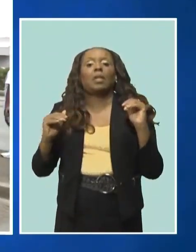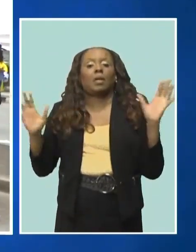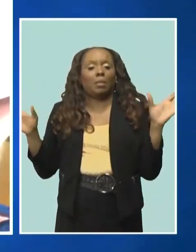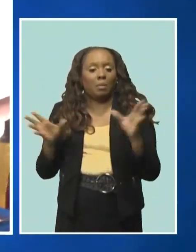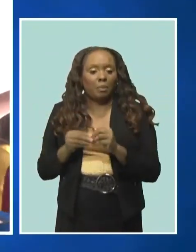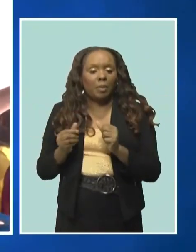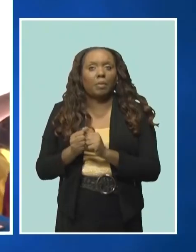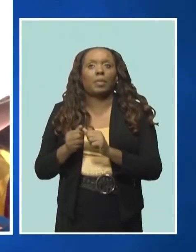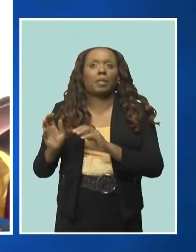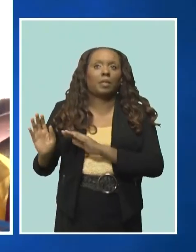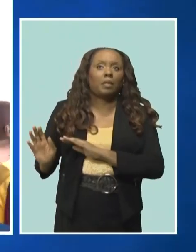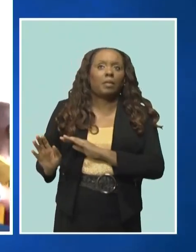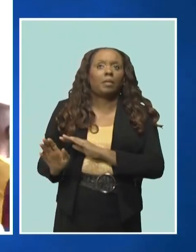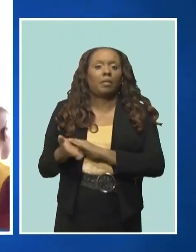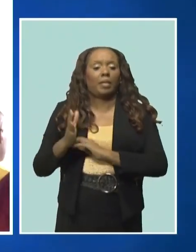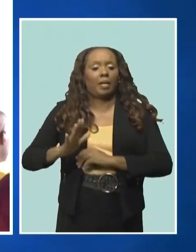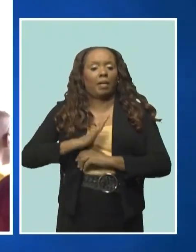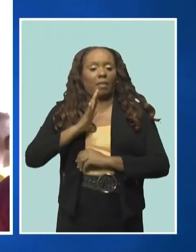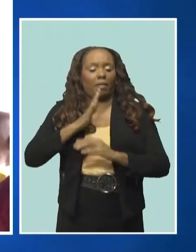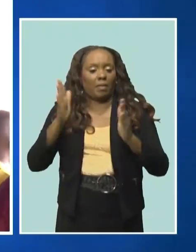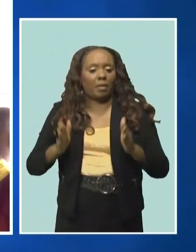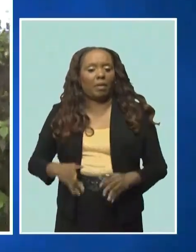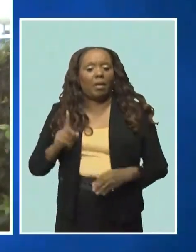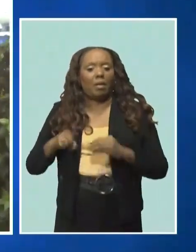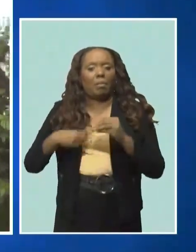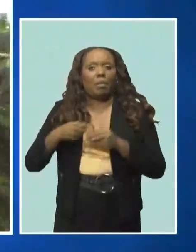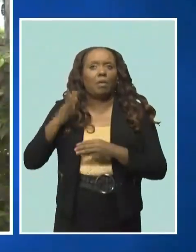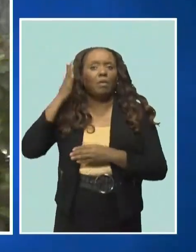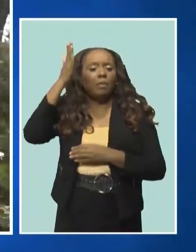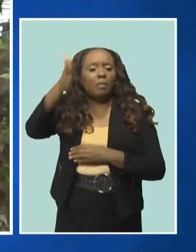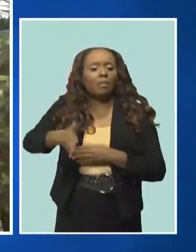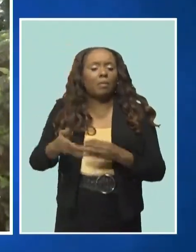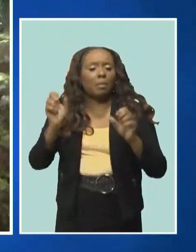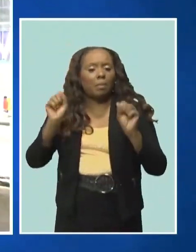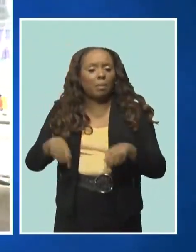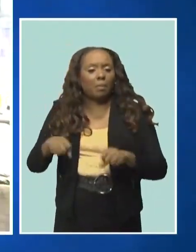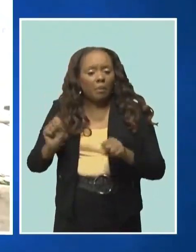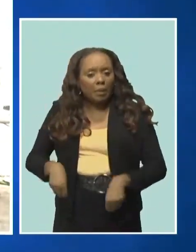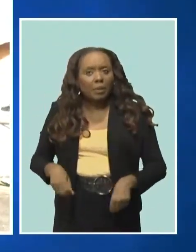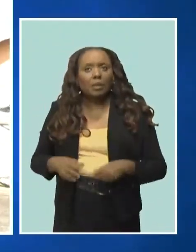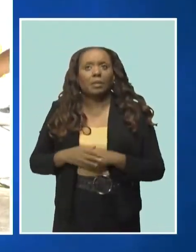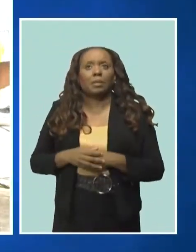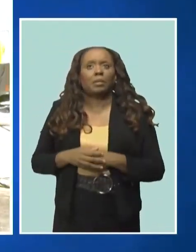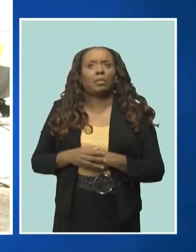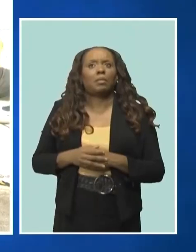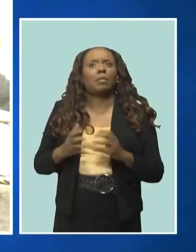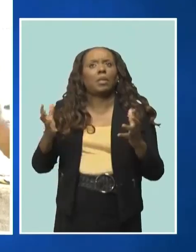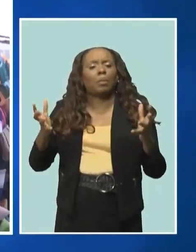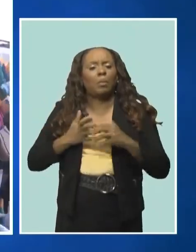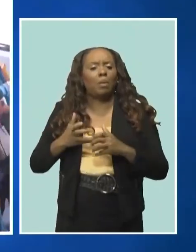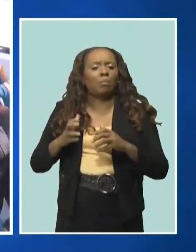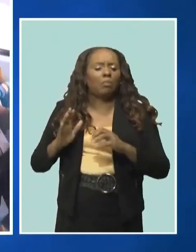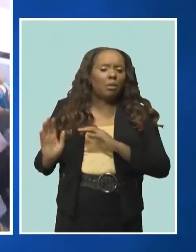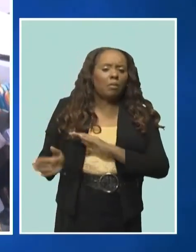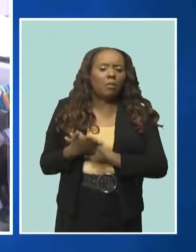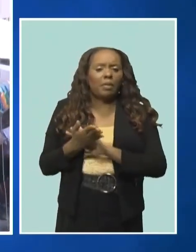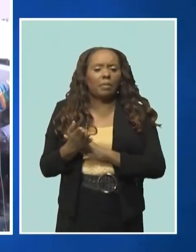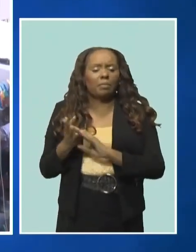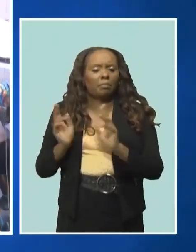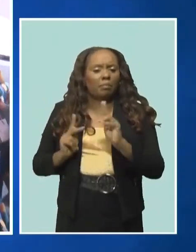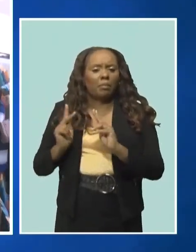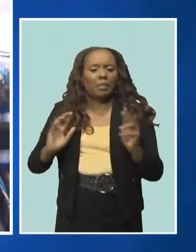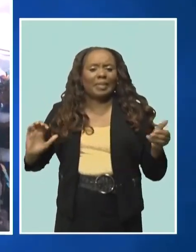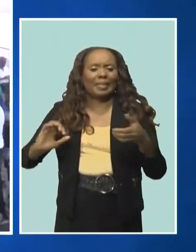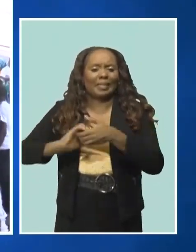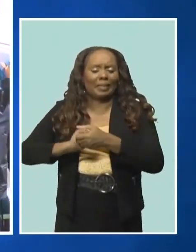officials and hold discussions on future possibilities. She also urges cricket officials to come together for the good of the sport in the